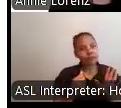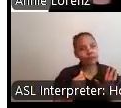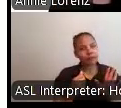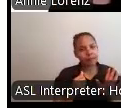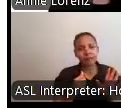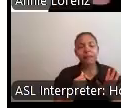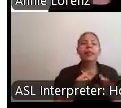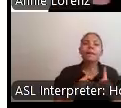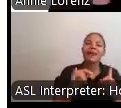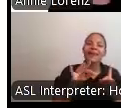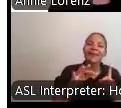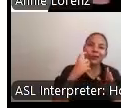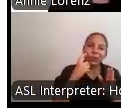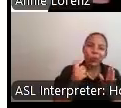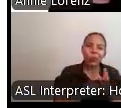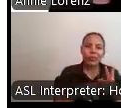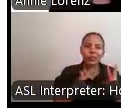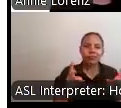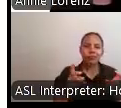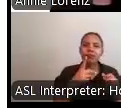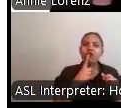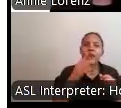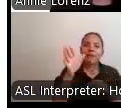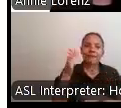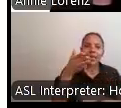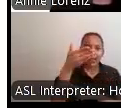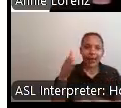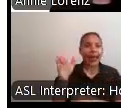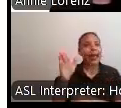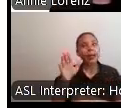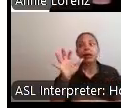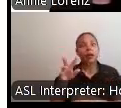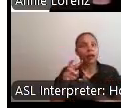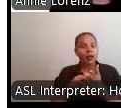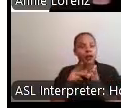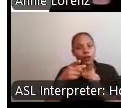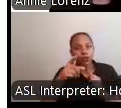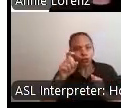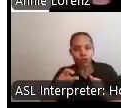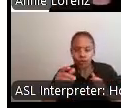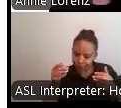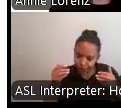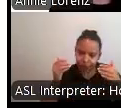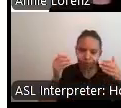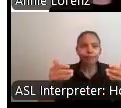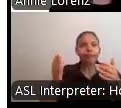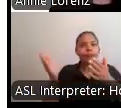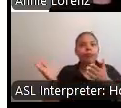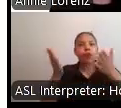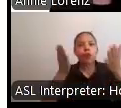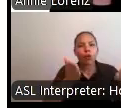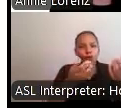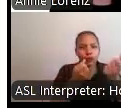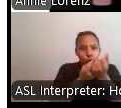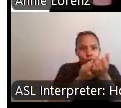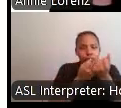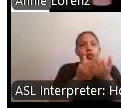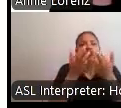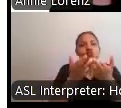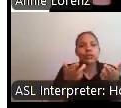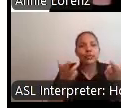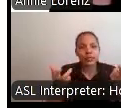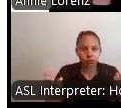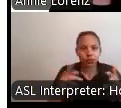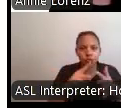know help is available. And you don't have to do it alone. Our guest speakers joining us shortly will share powerful examples of